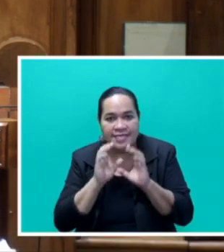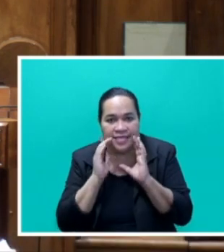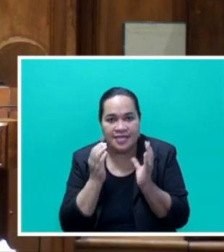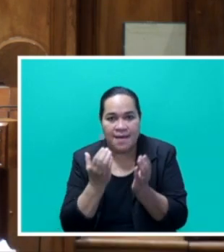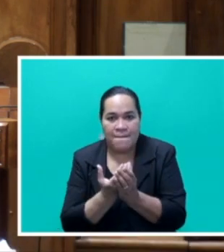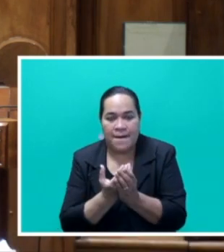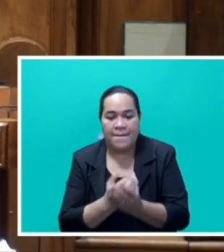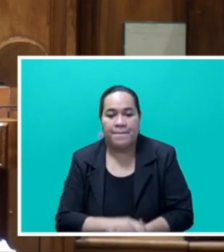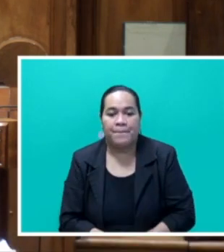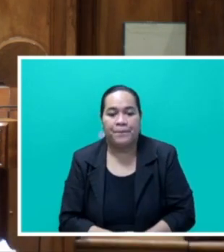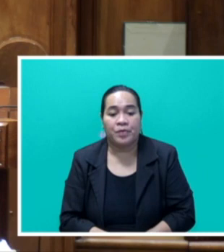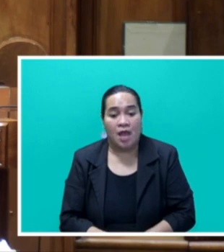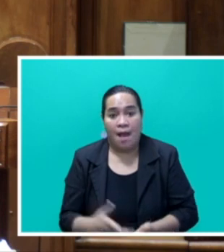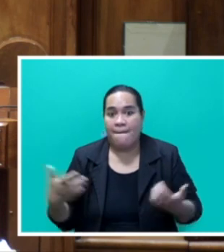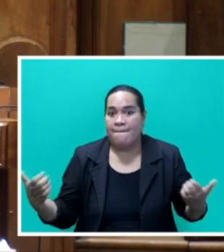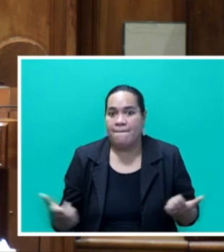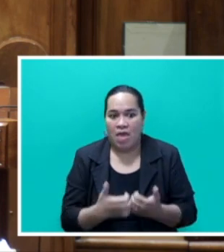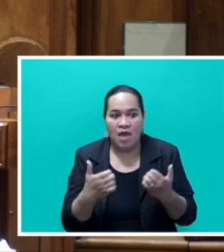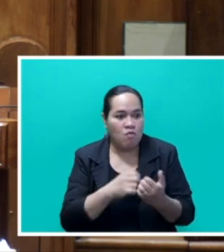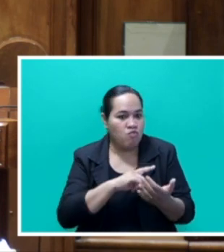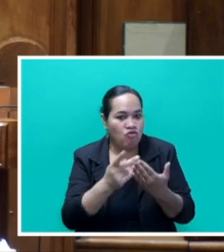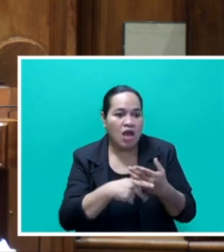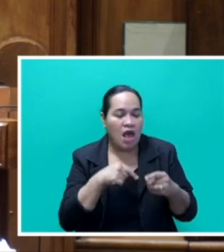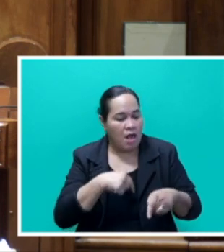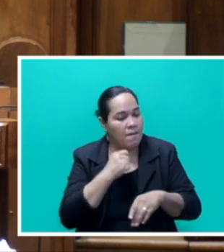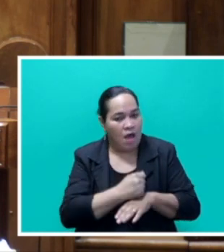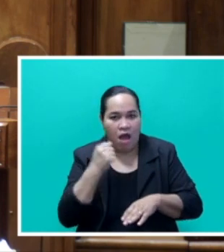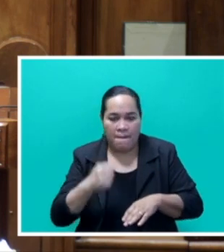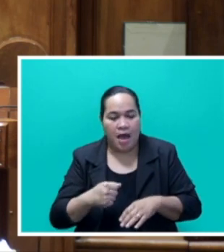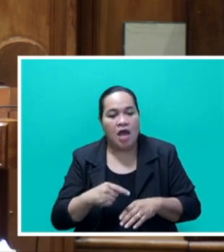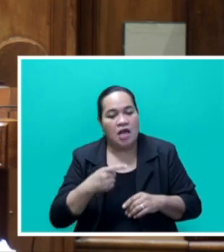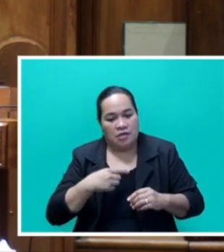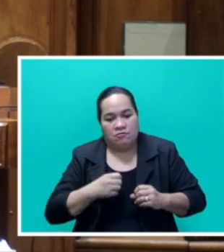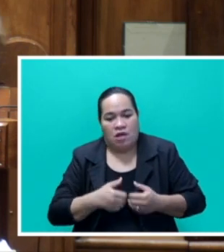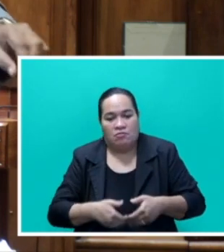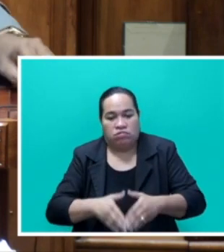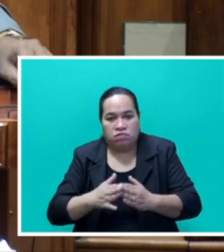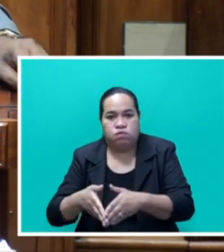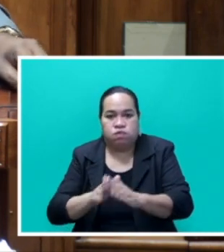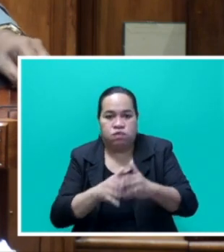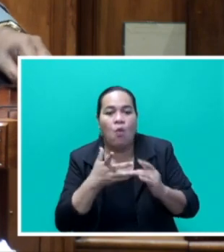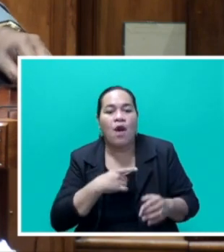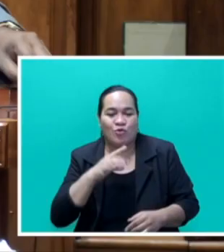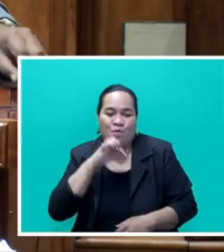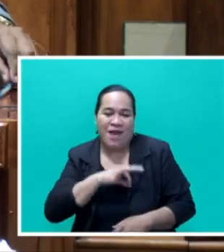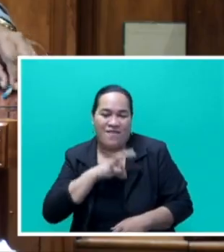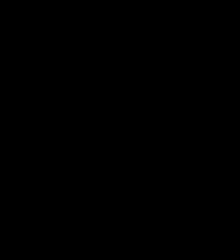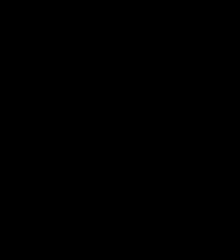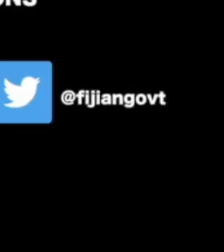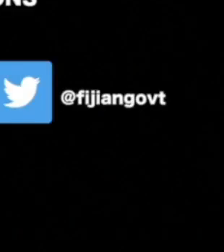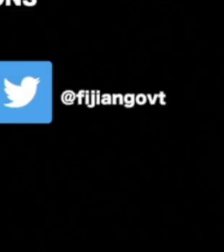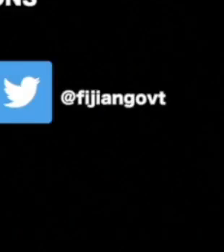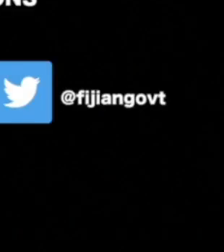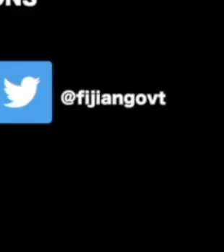It is one of the many projects government has implemented for the benefit of our communities and environment. Thank you, Mr. Speaker.